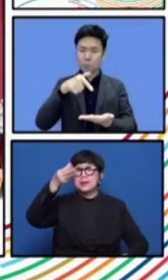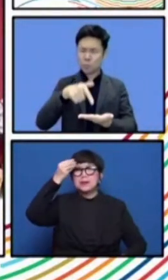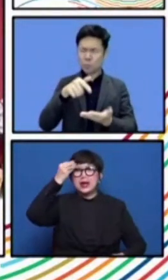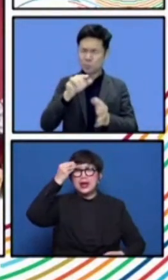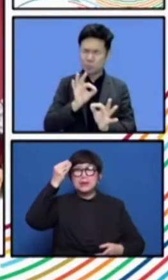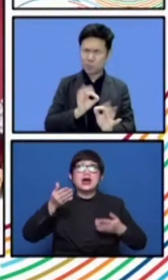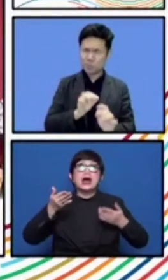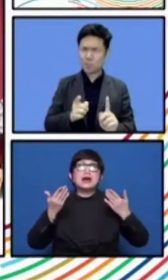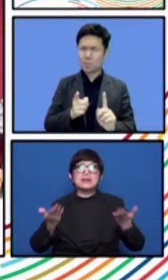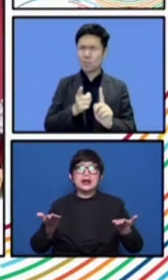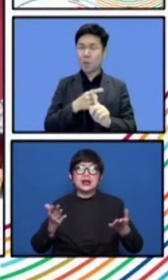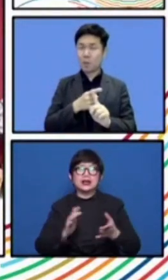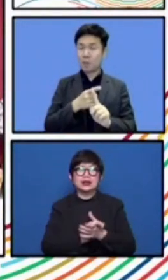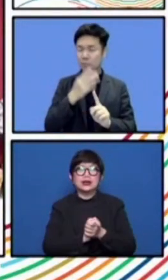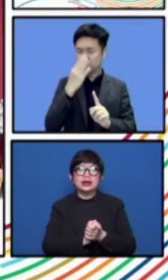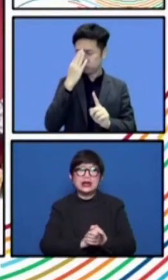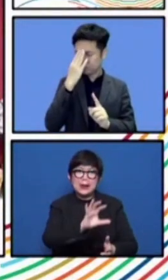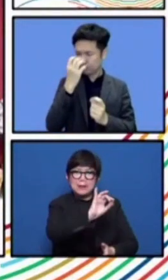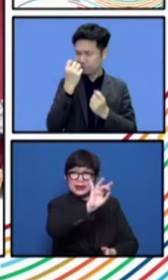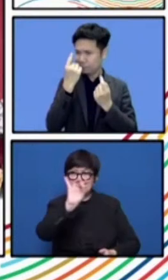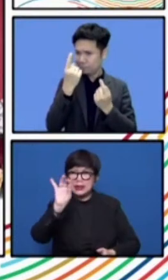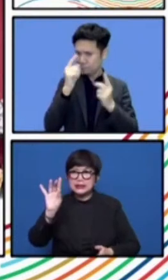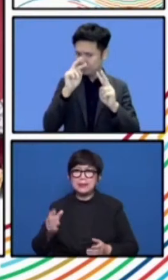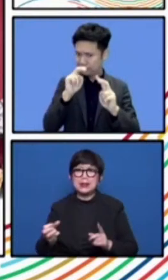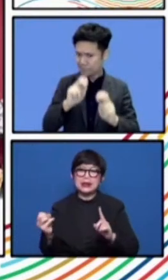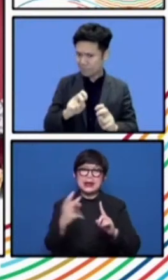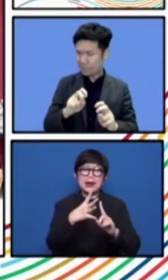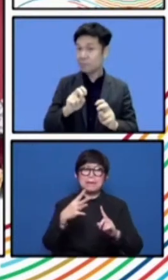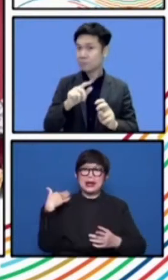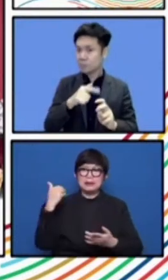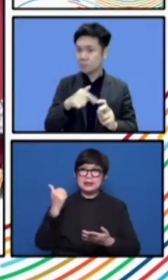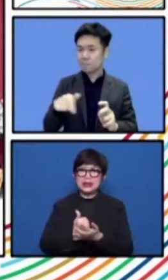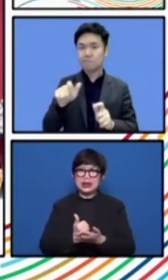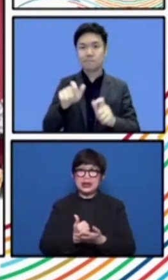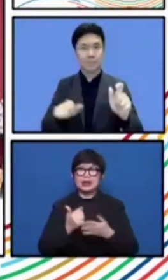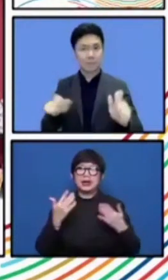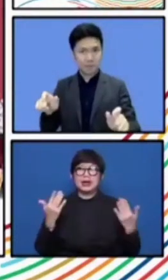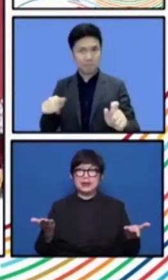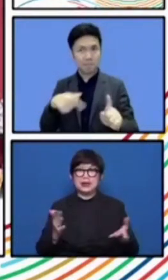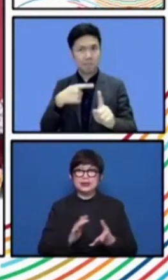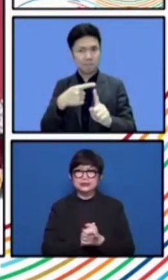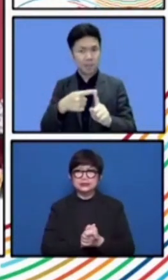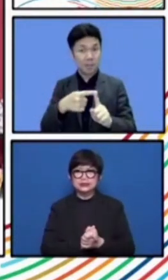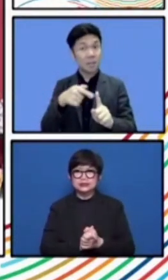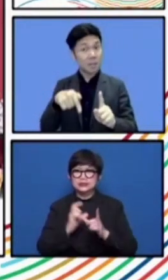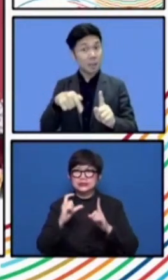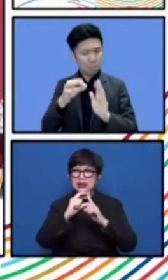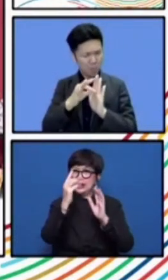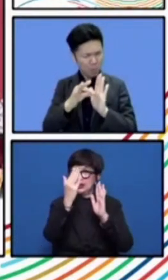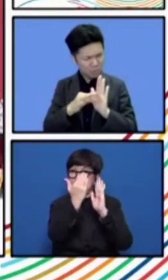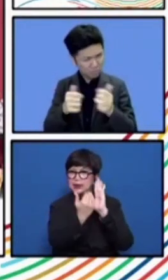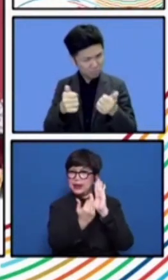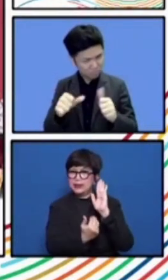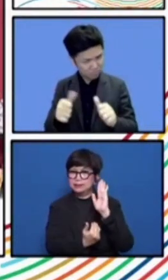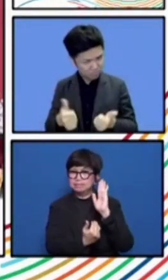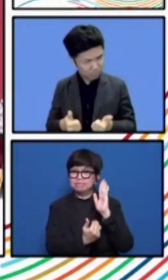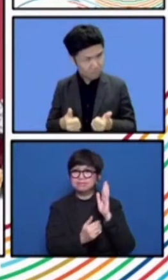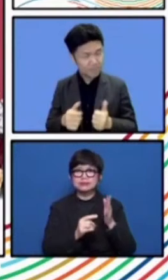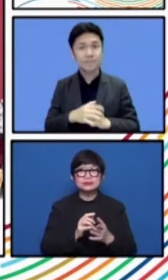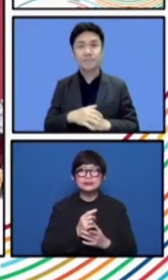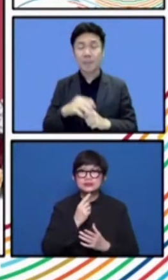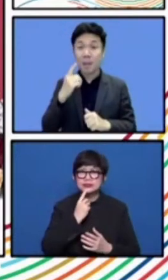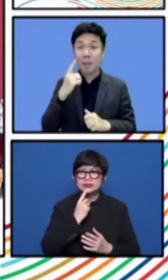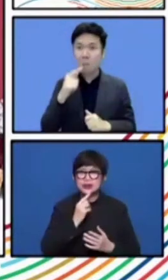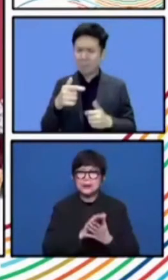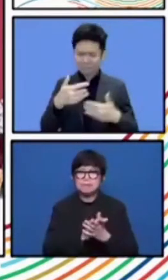and the impact of policies however data availability regarding persons with disabilities is insufficient